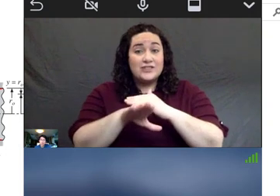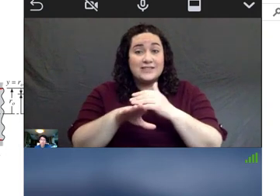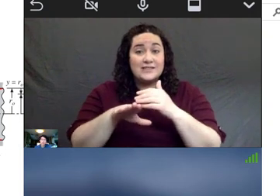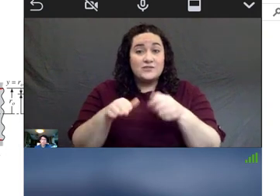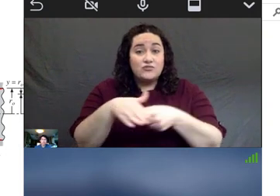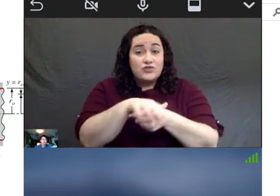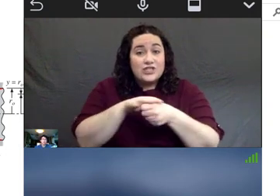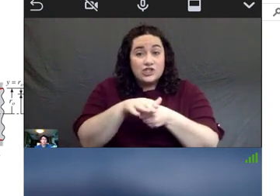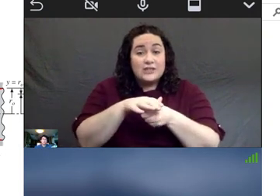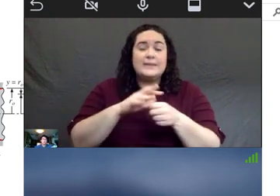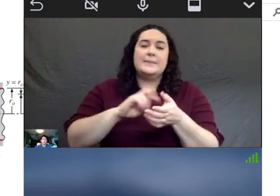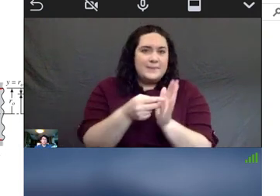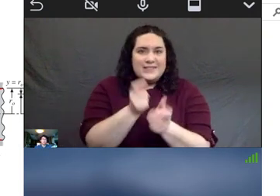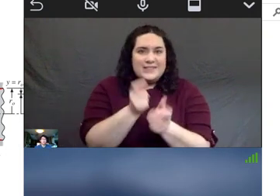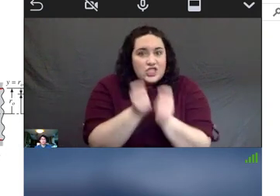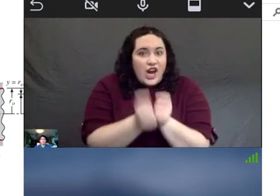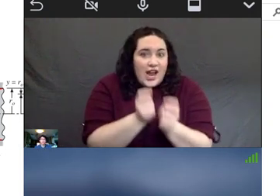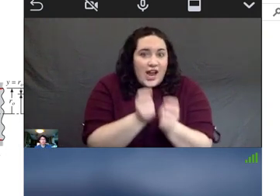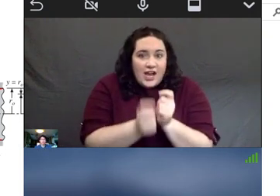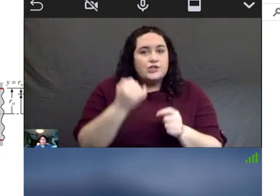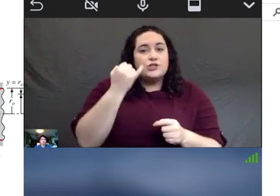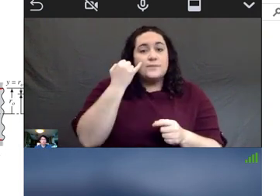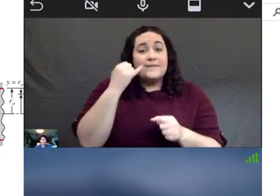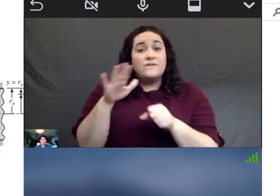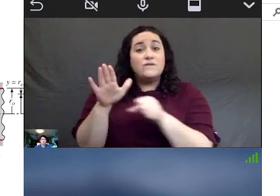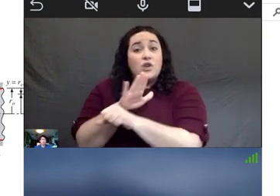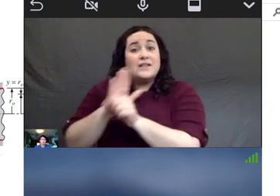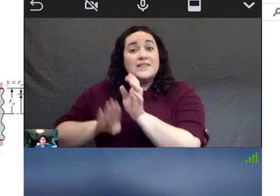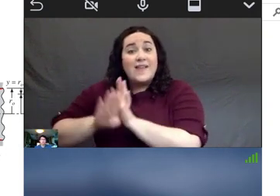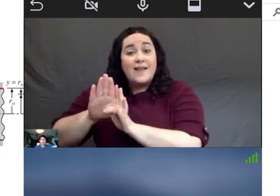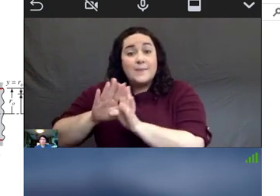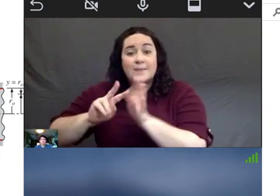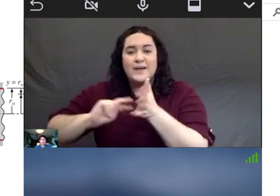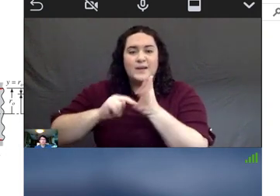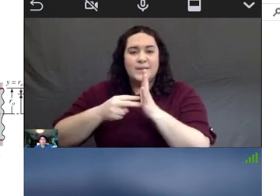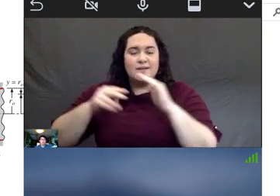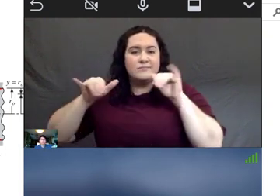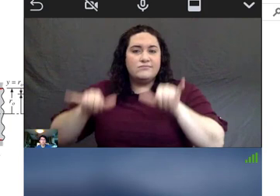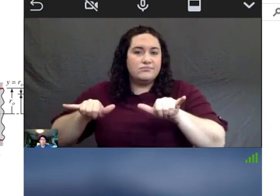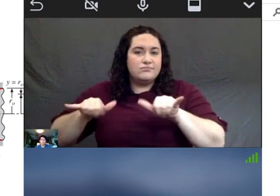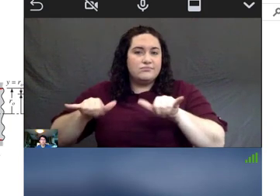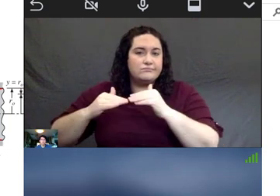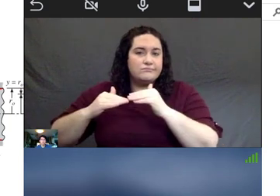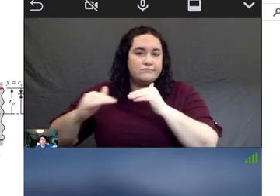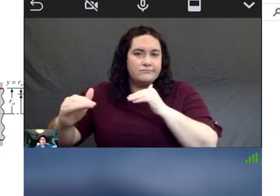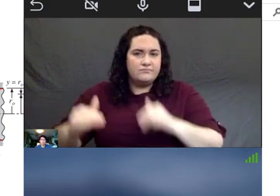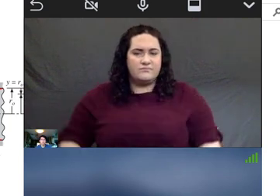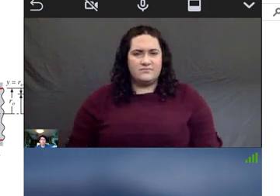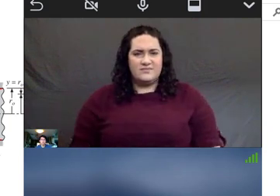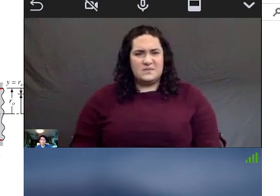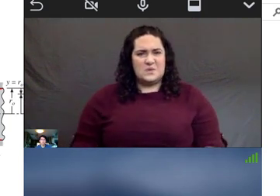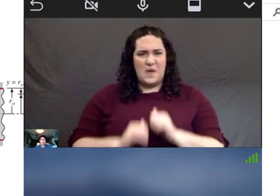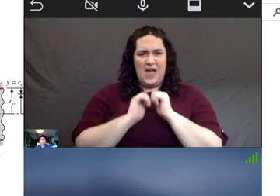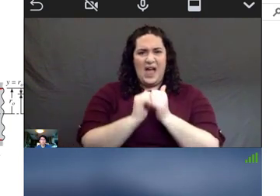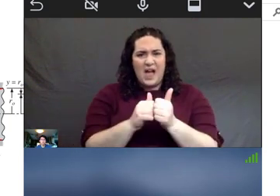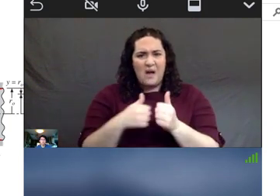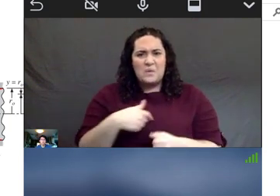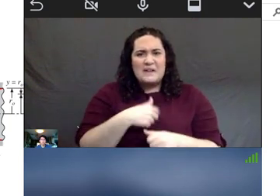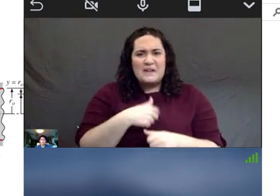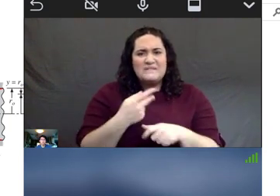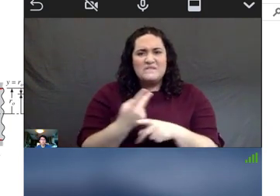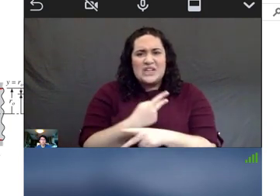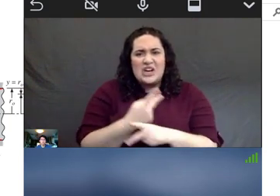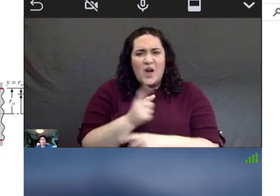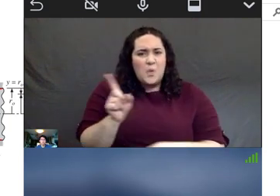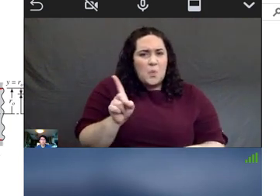So you might be wondering, how do we find this fully developed region or the entrance length? And is it the same for the hydrodynamic